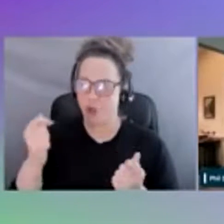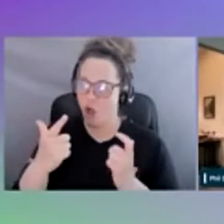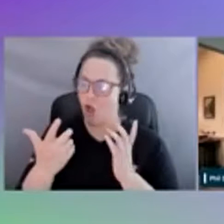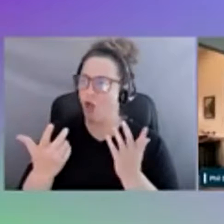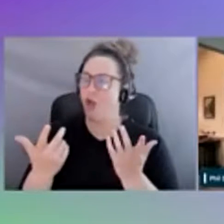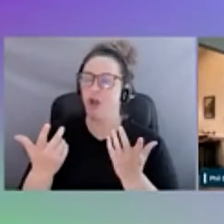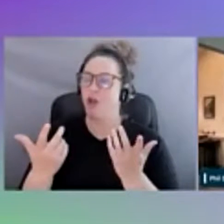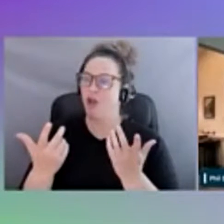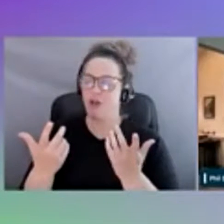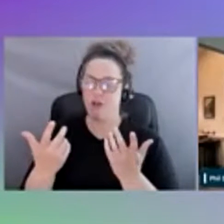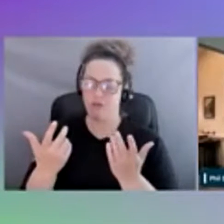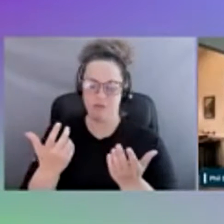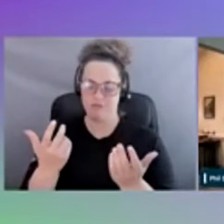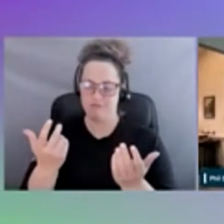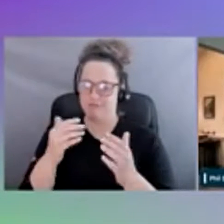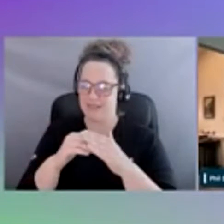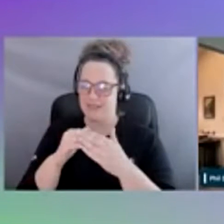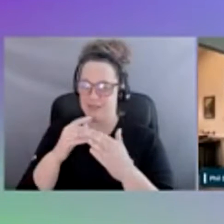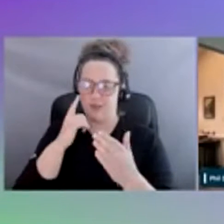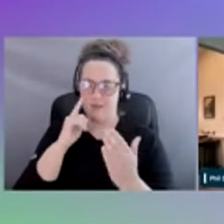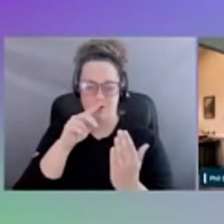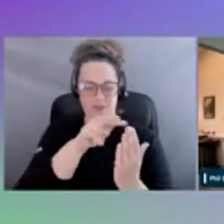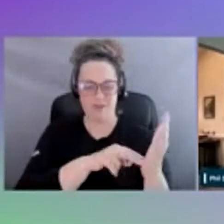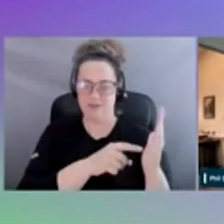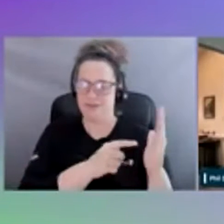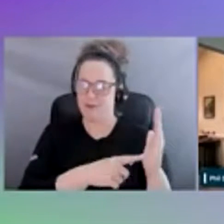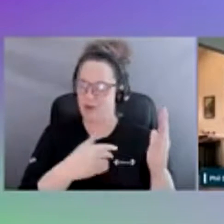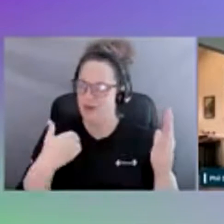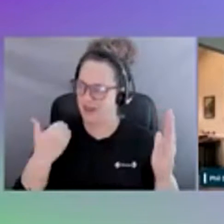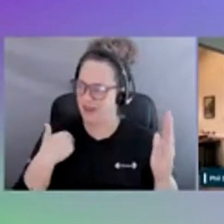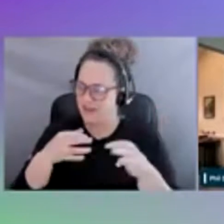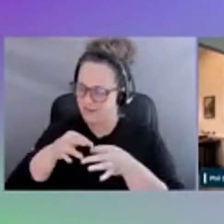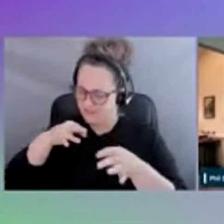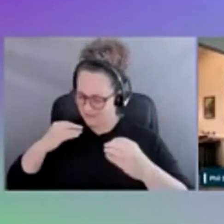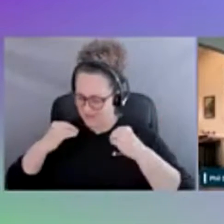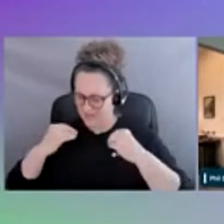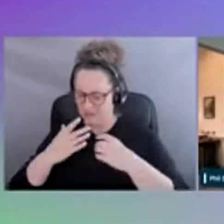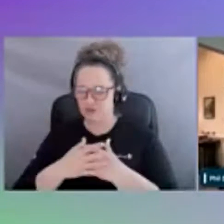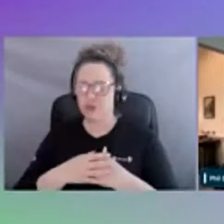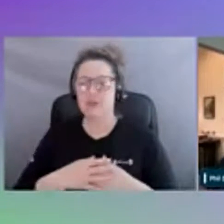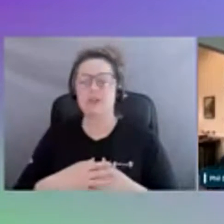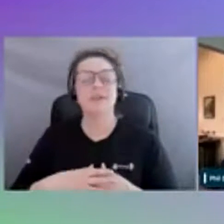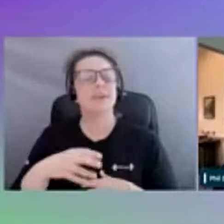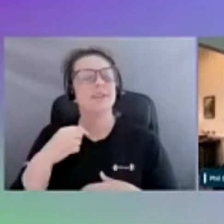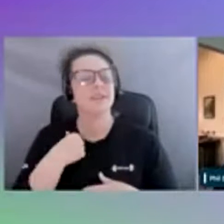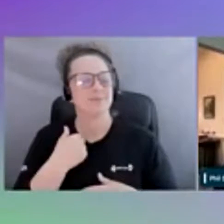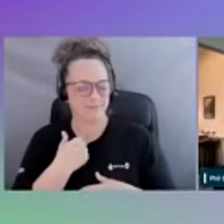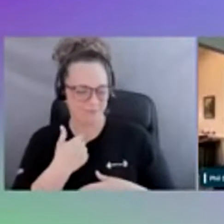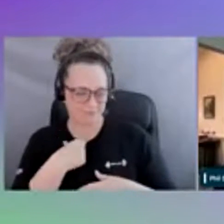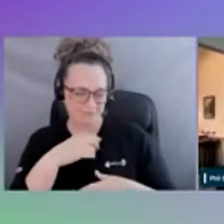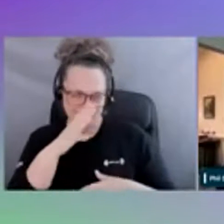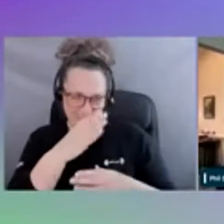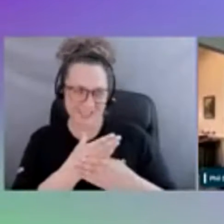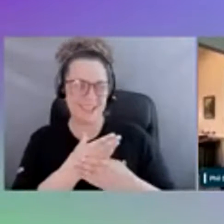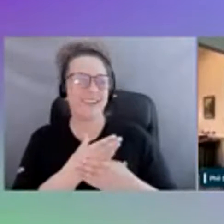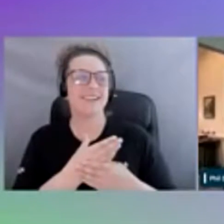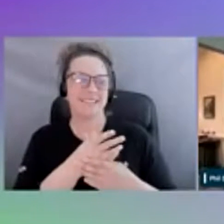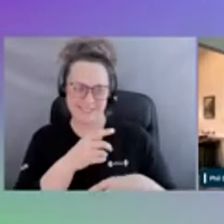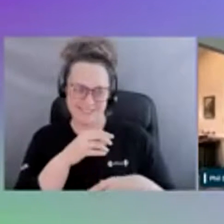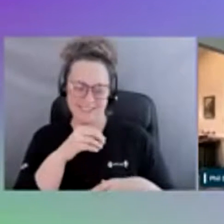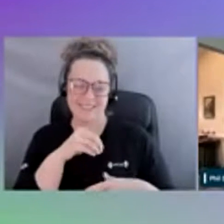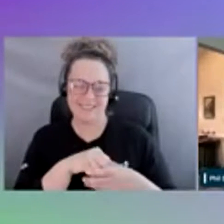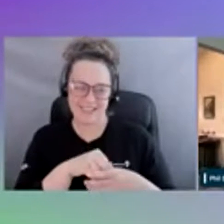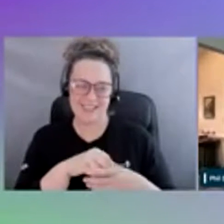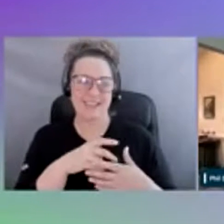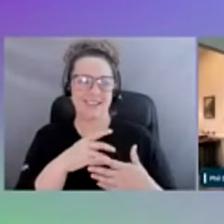really young? I couldn't agree more. And like, I'm observing in my son's school, my son's in primary school, he's 10, and